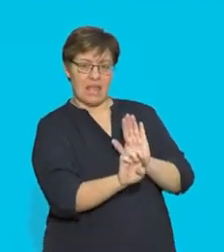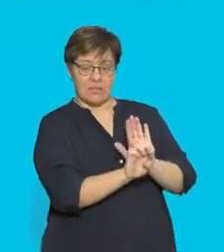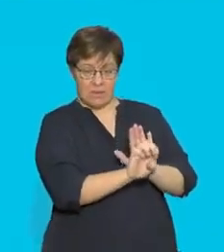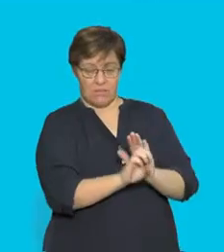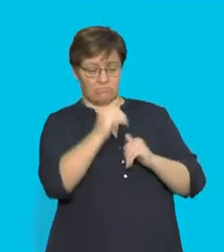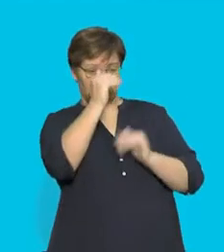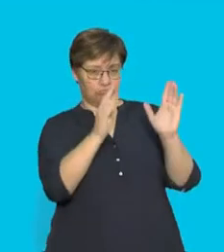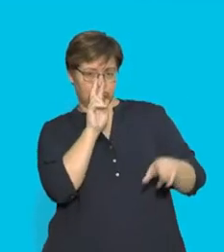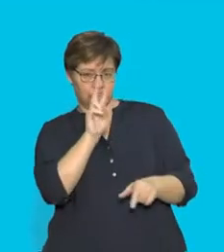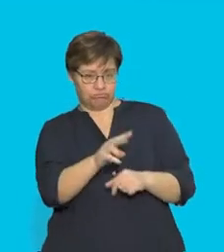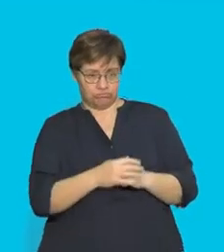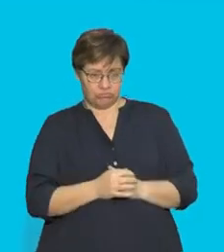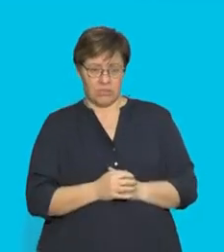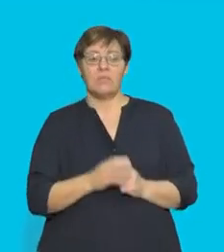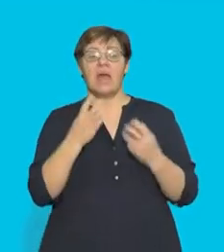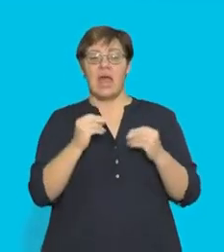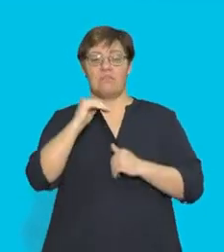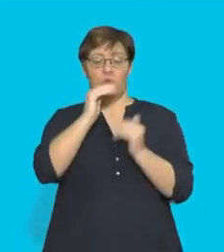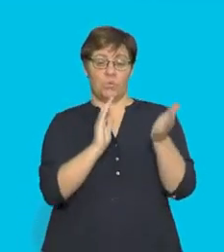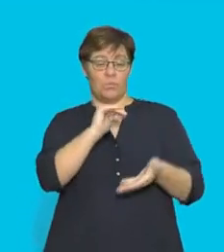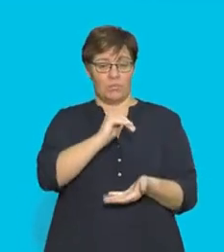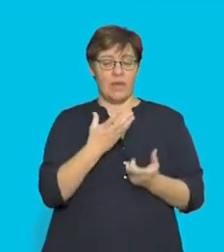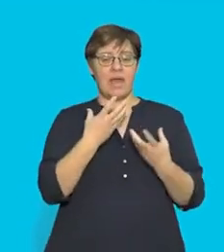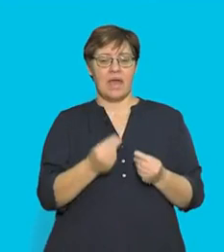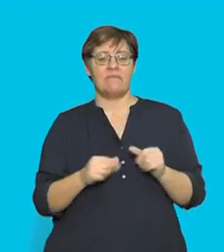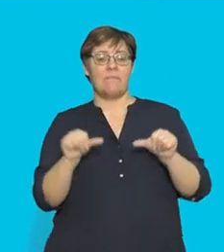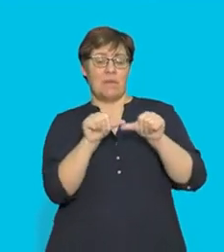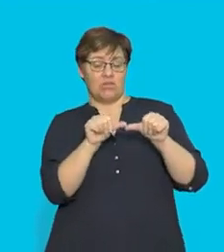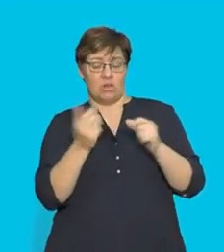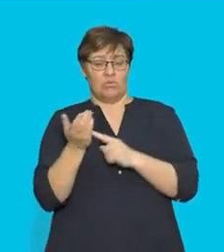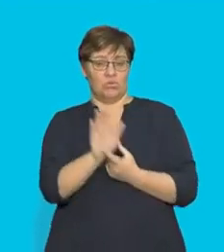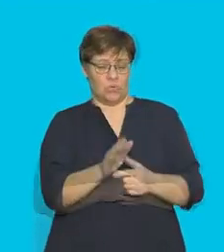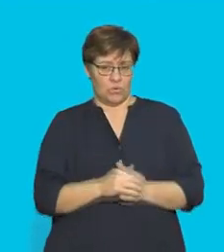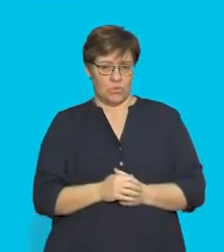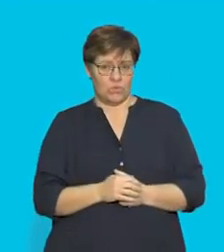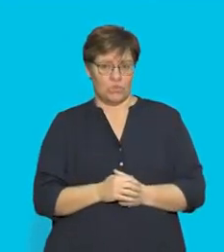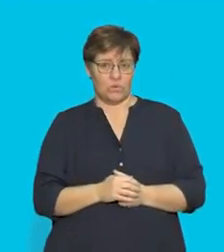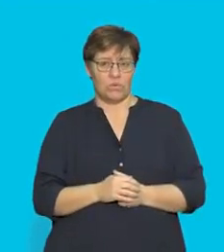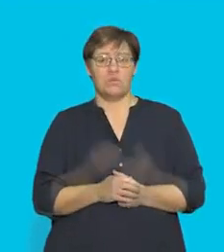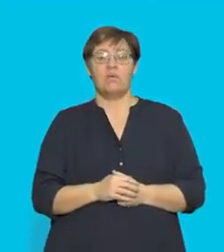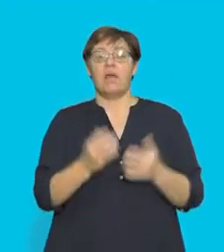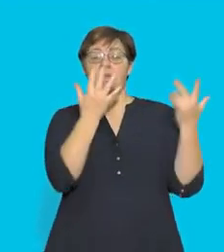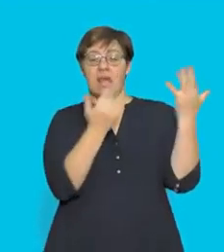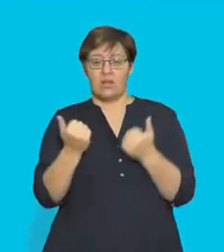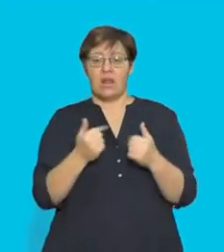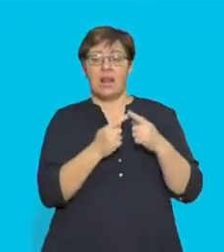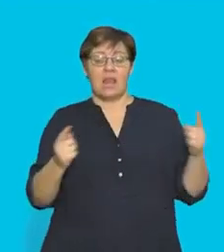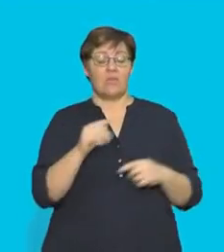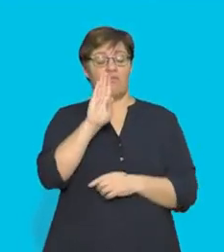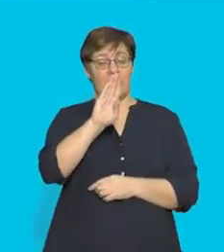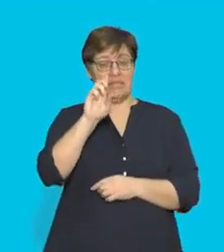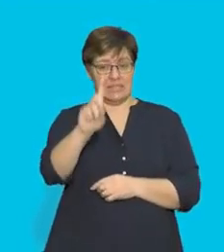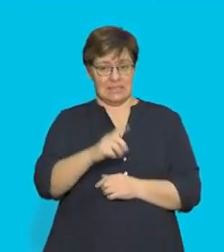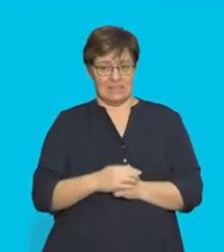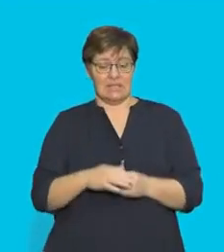example. So we have a cuboid here that's drawn with its measurements as shown. calculate the length of BD.